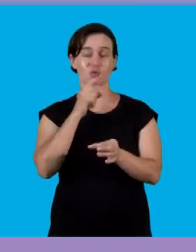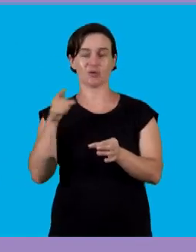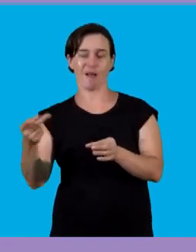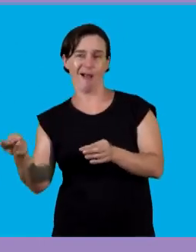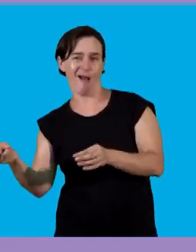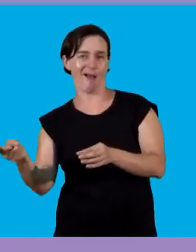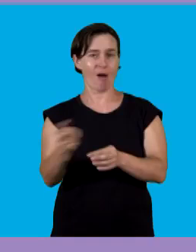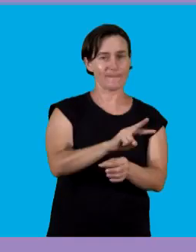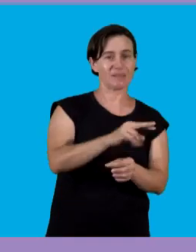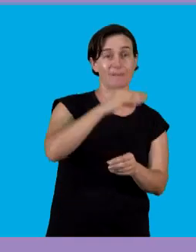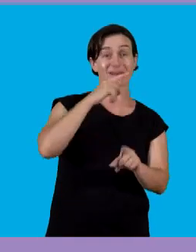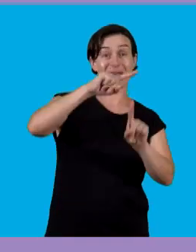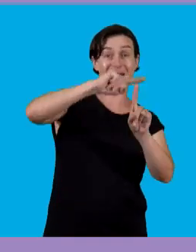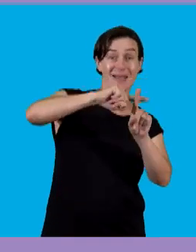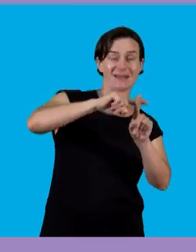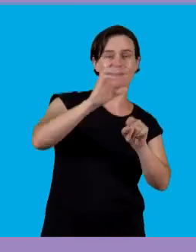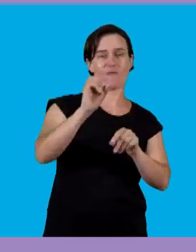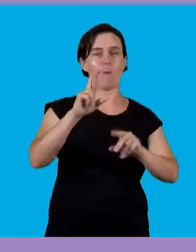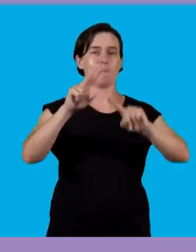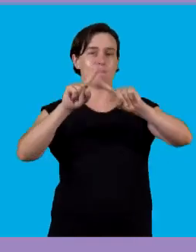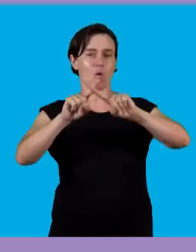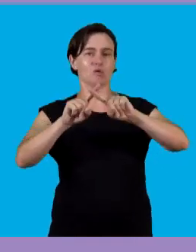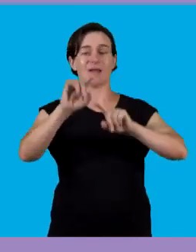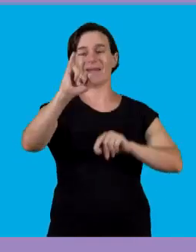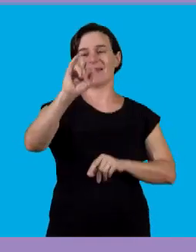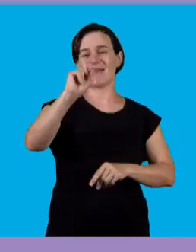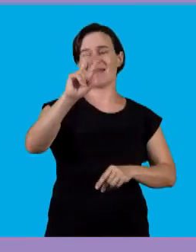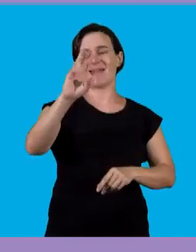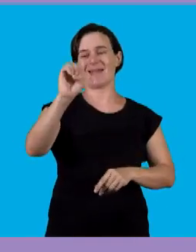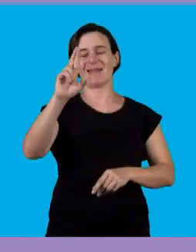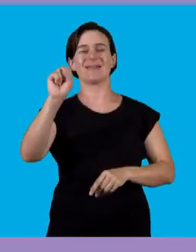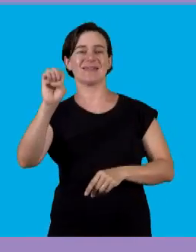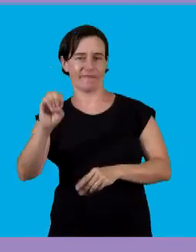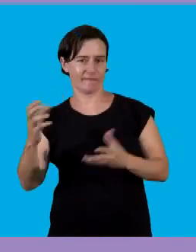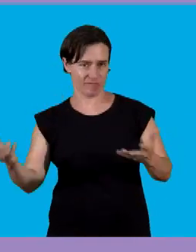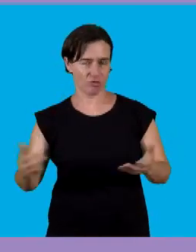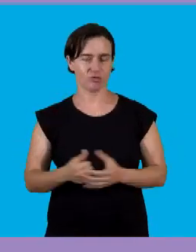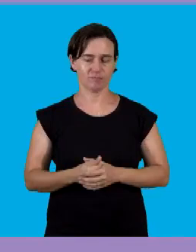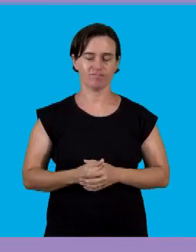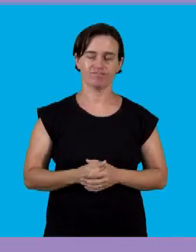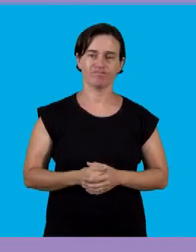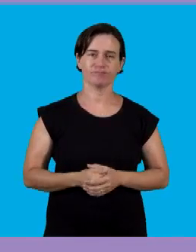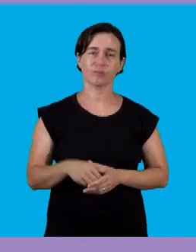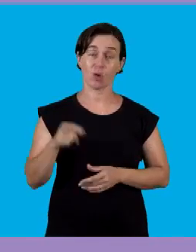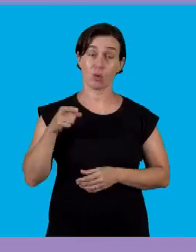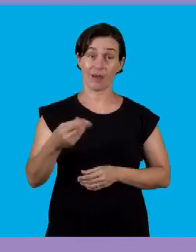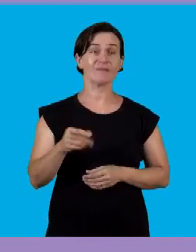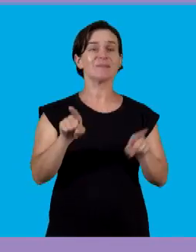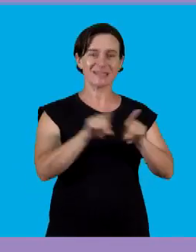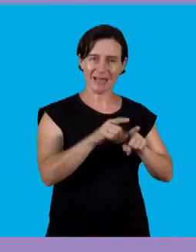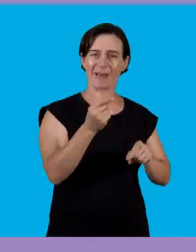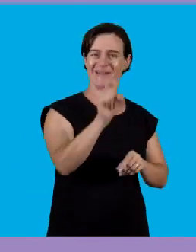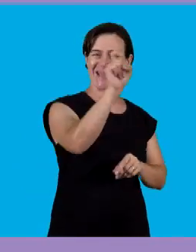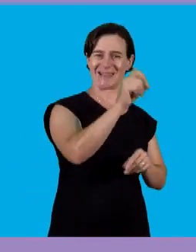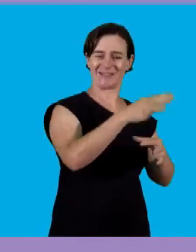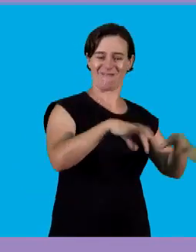additive inverse and multiplicative inverse for us to get to the input. And since as well we have the input,